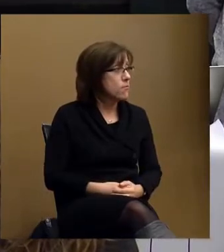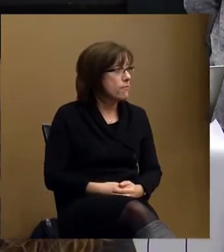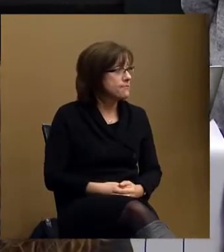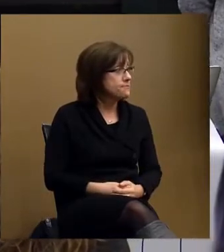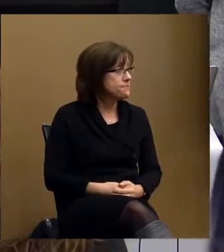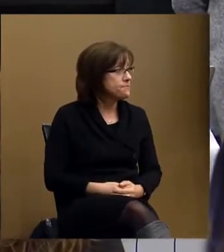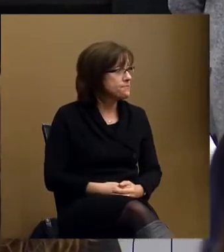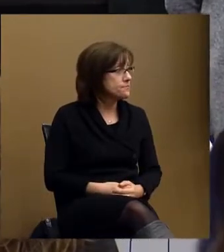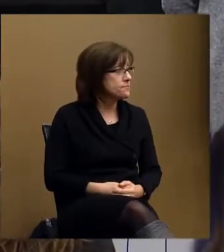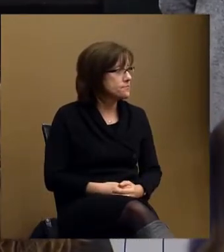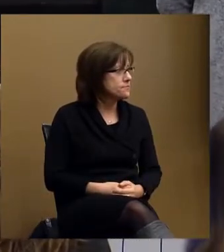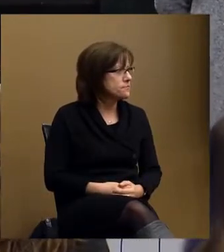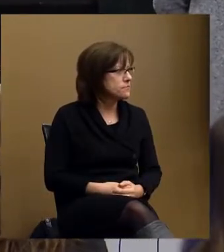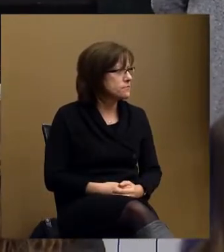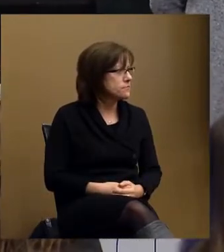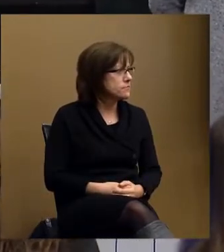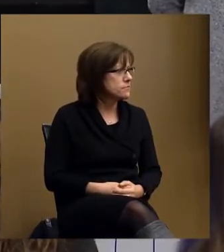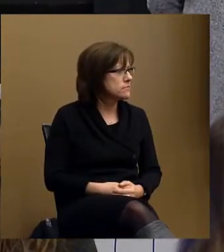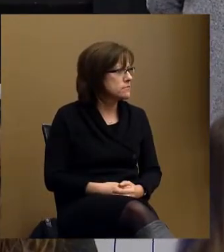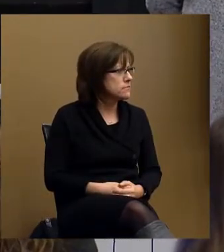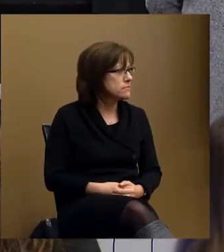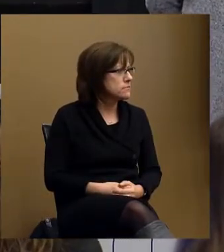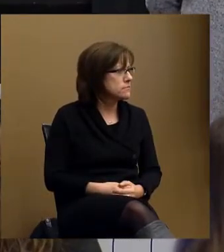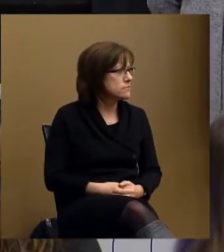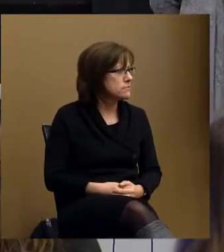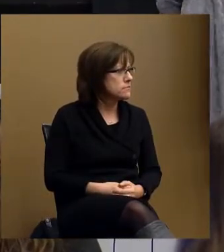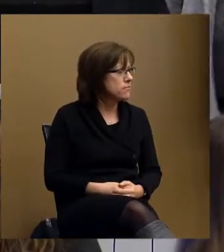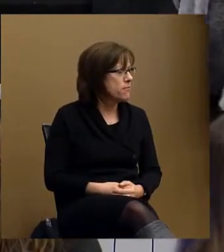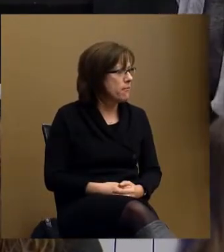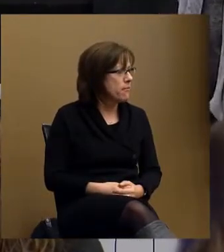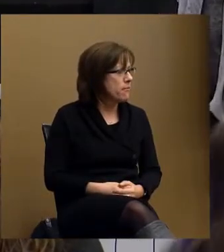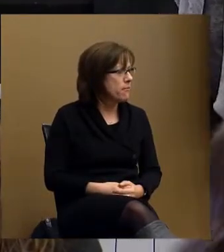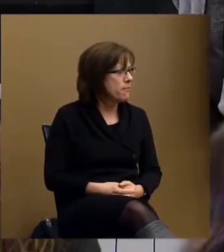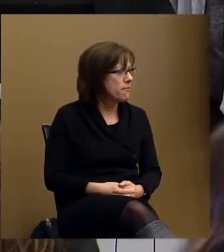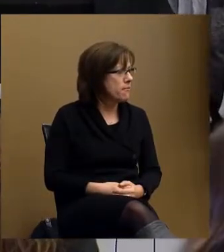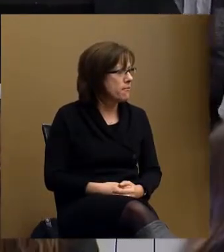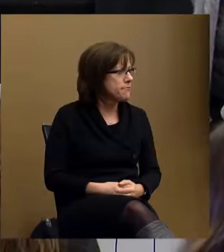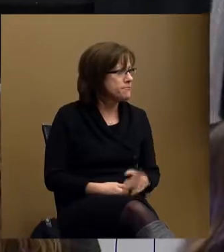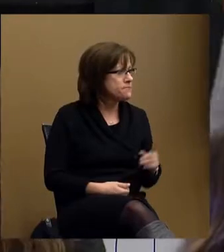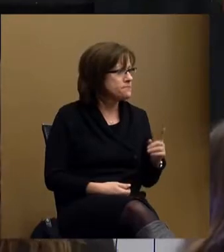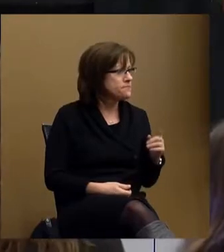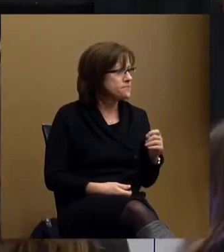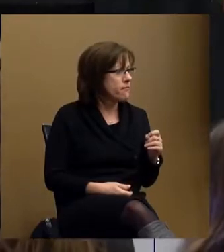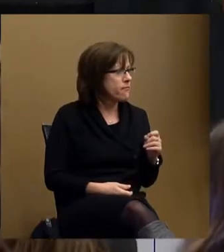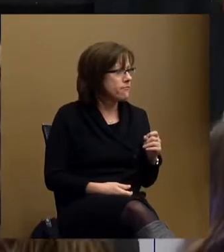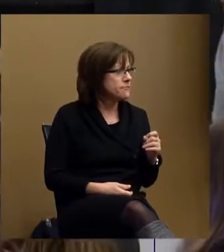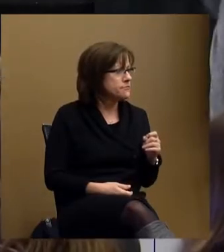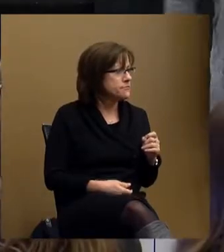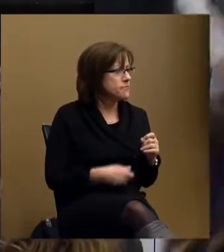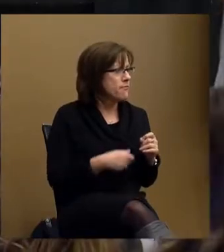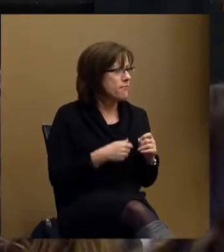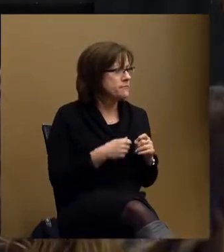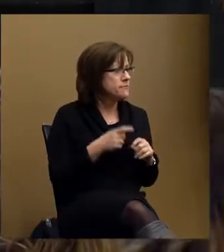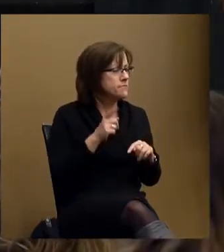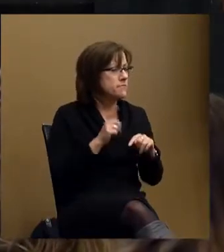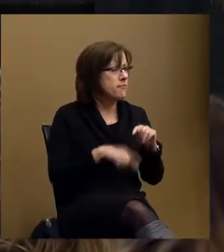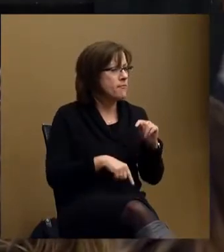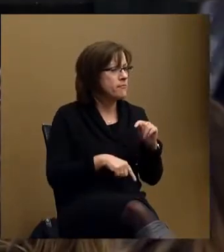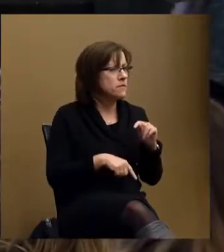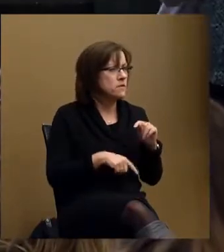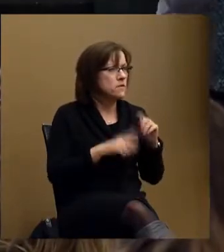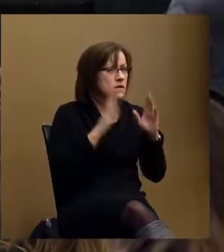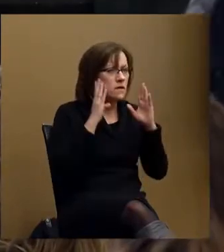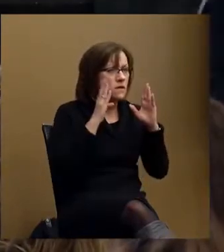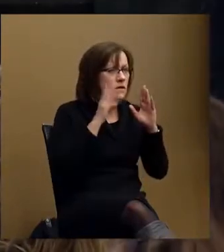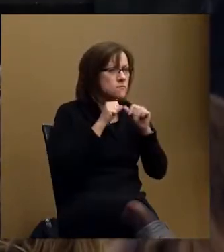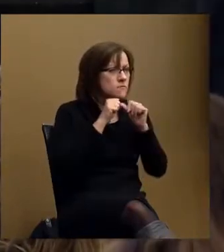I'd say the eye contact at this point, like his inability to sustain attention because he is implanted, he's had implants